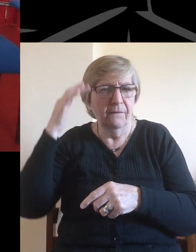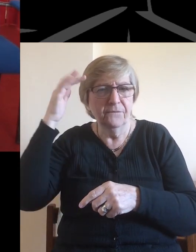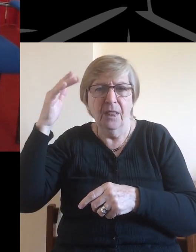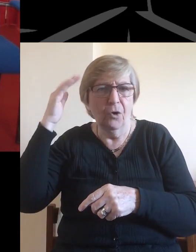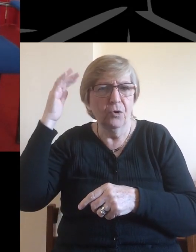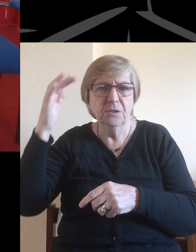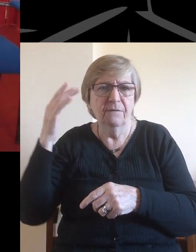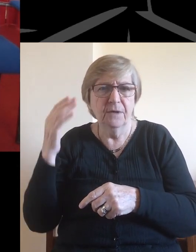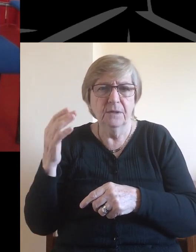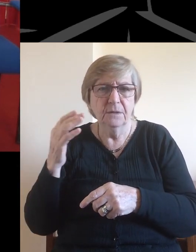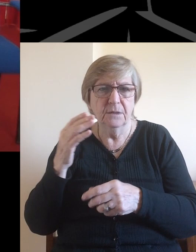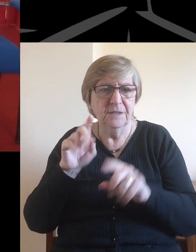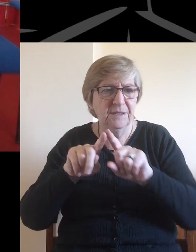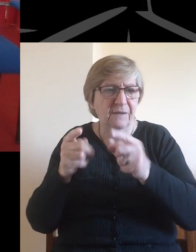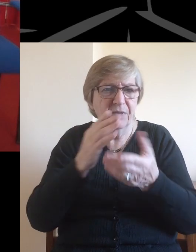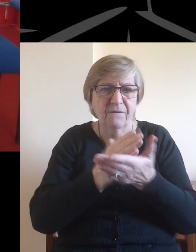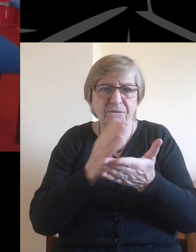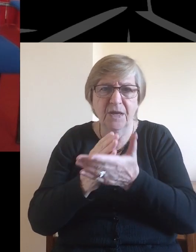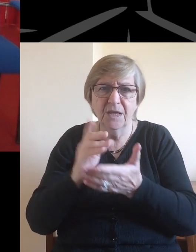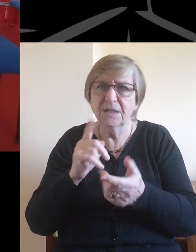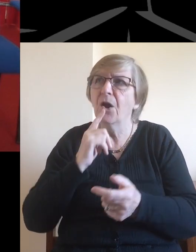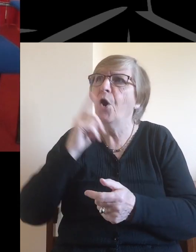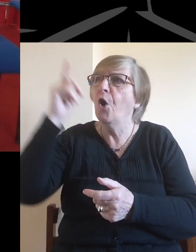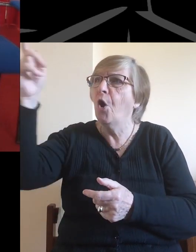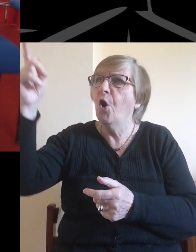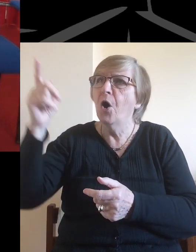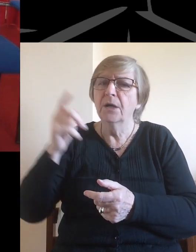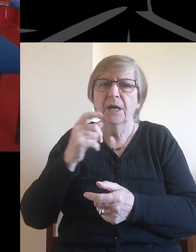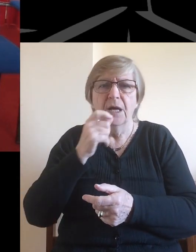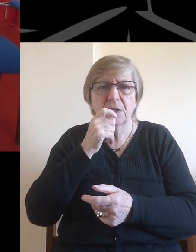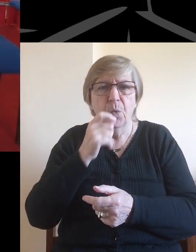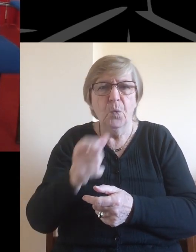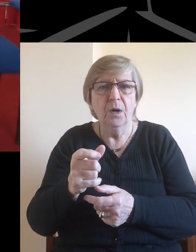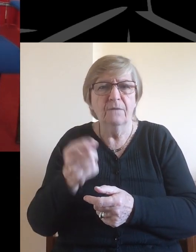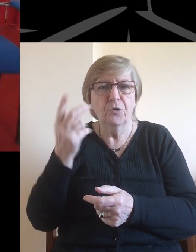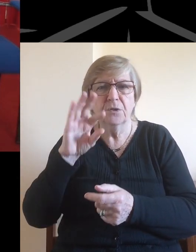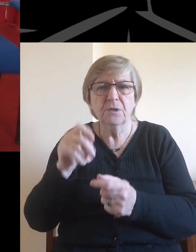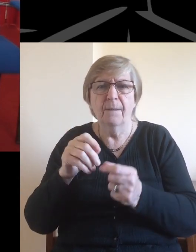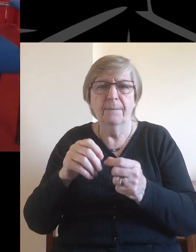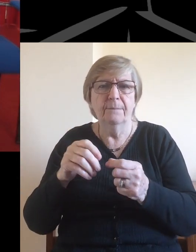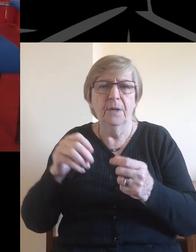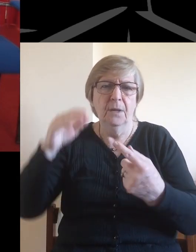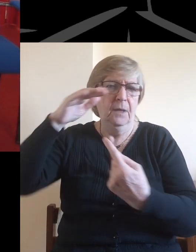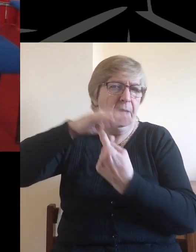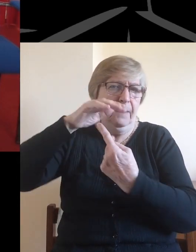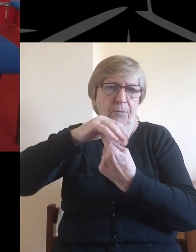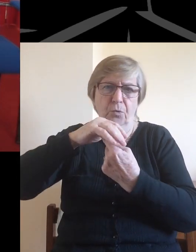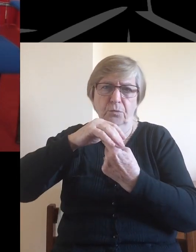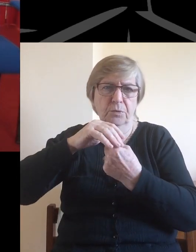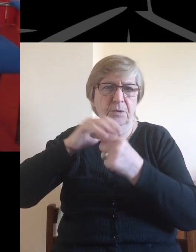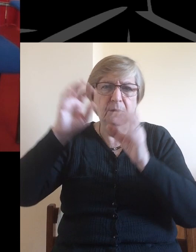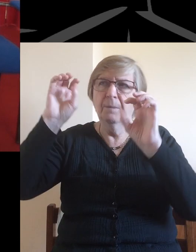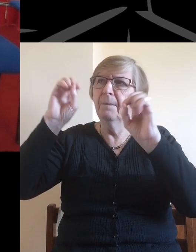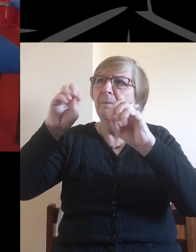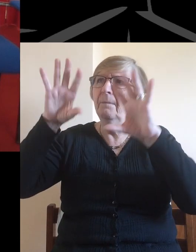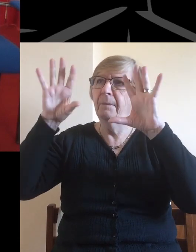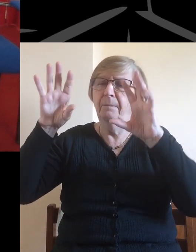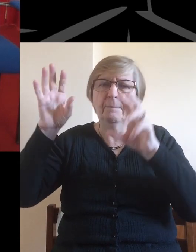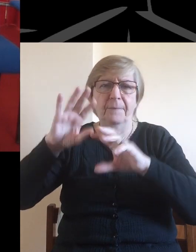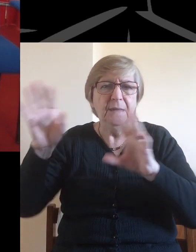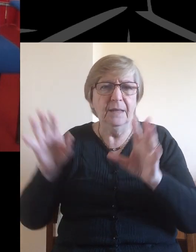Philosophers and the theist tradition say God is the word for some supreme absolute being about whom we might not know very